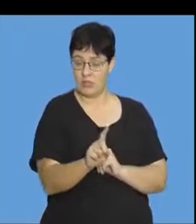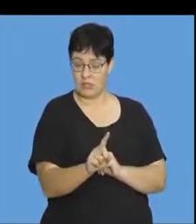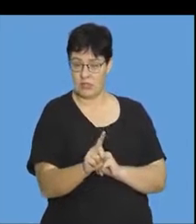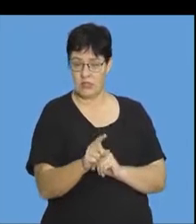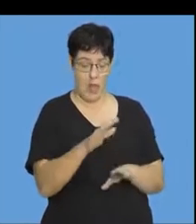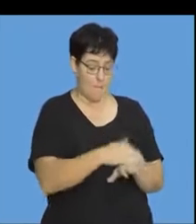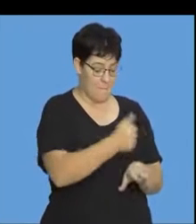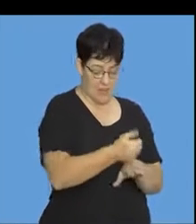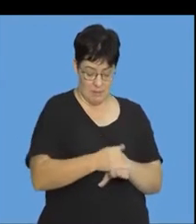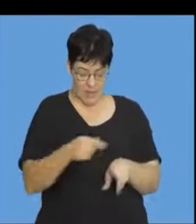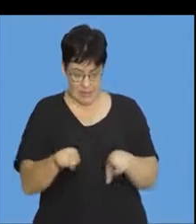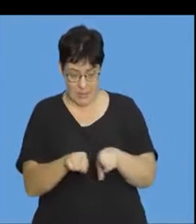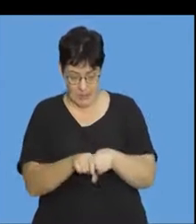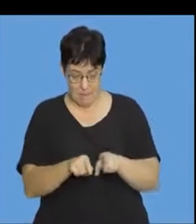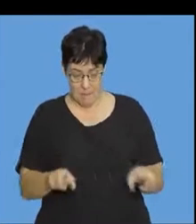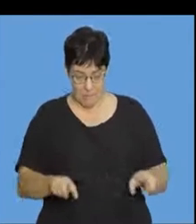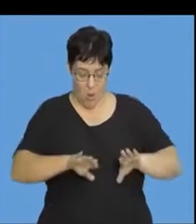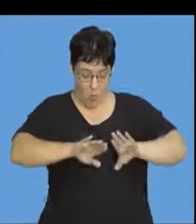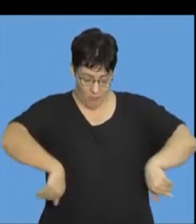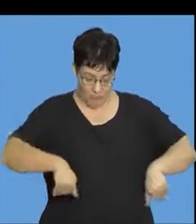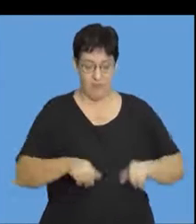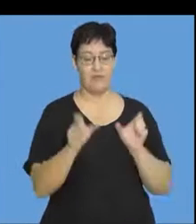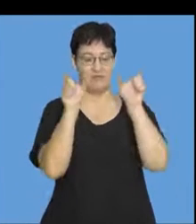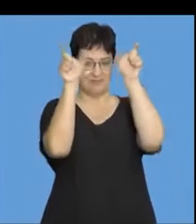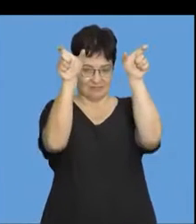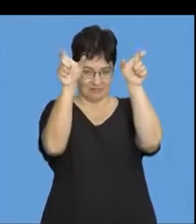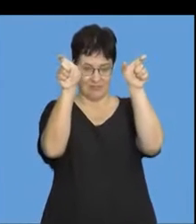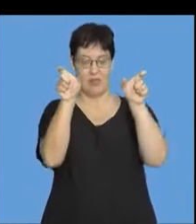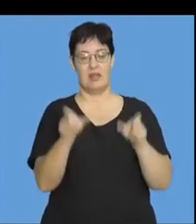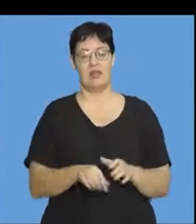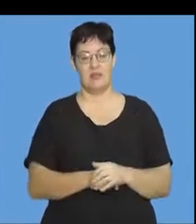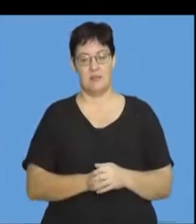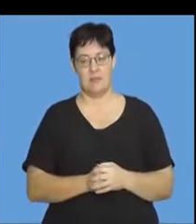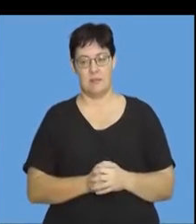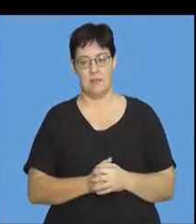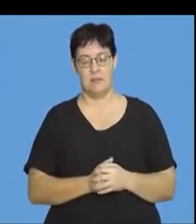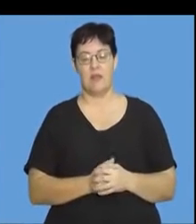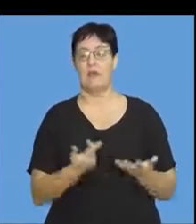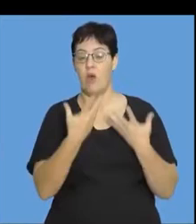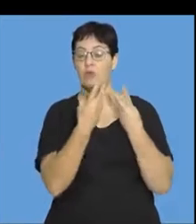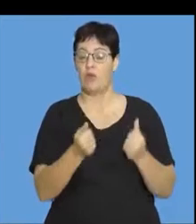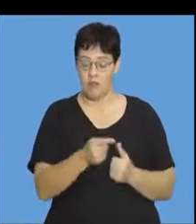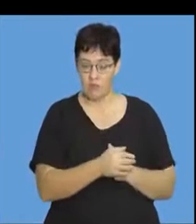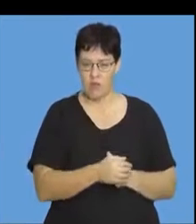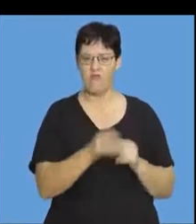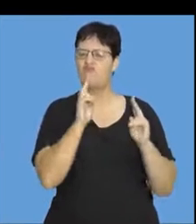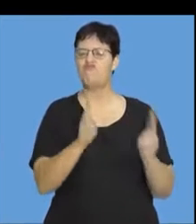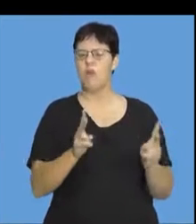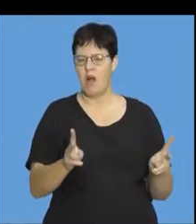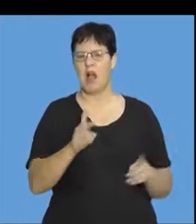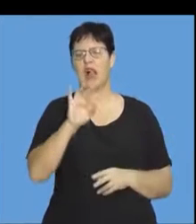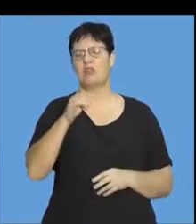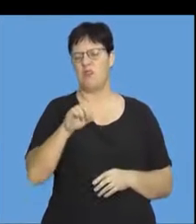is, when the bases are the same, definitely the exponents need to be the same. If you solve this using your